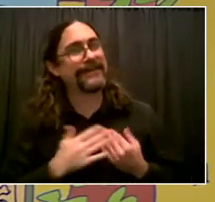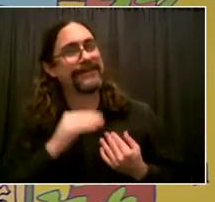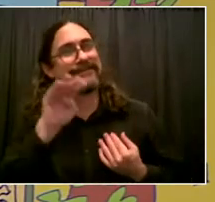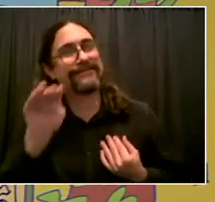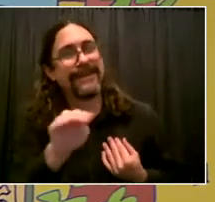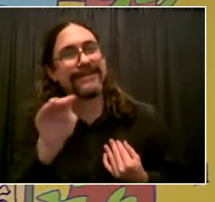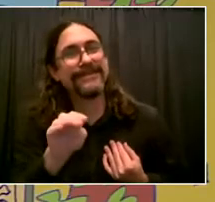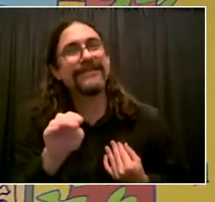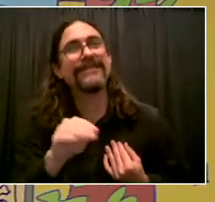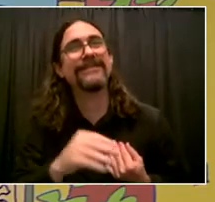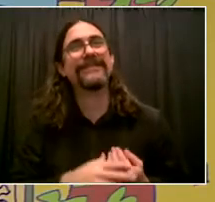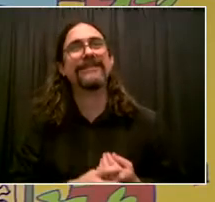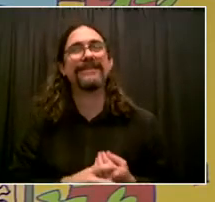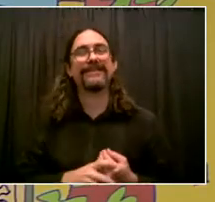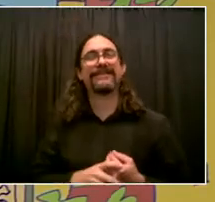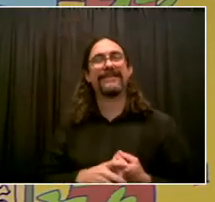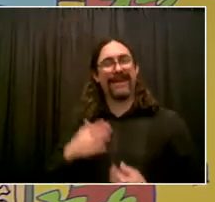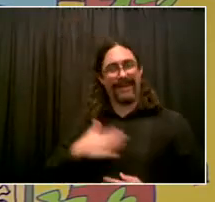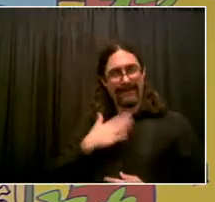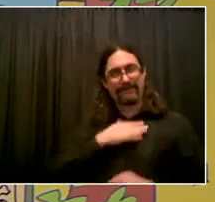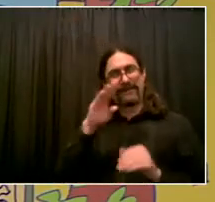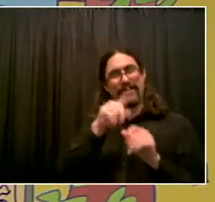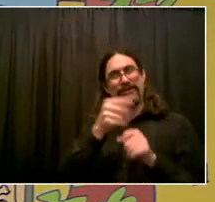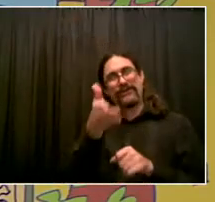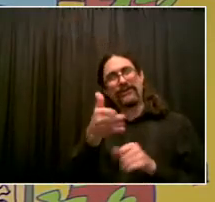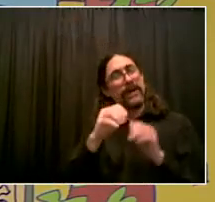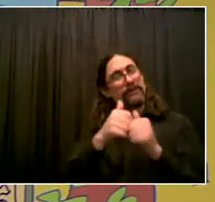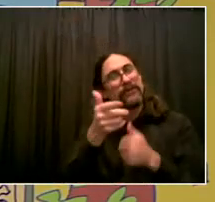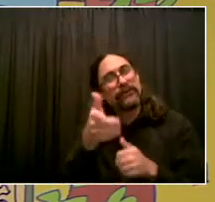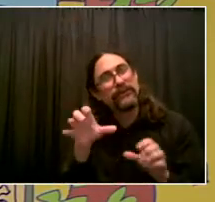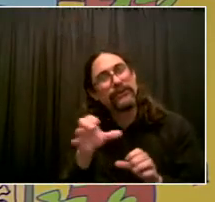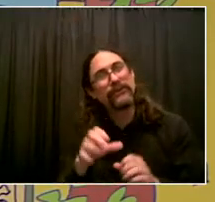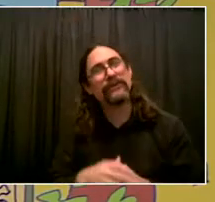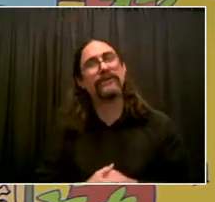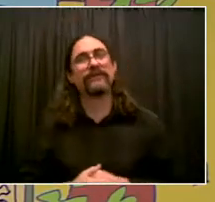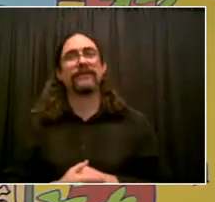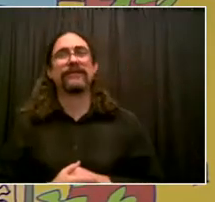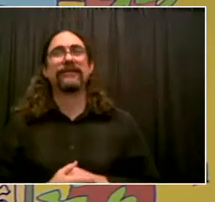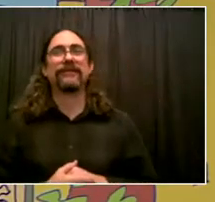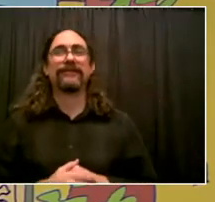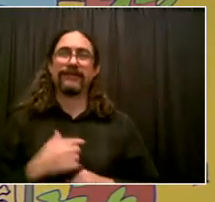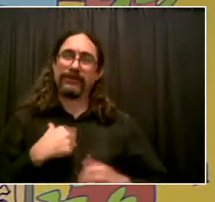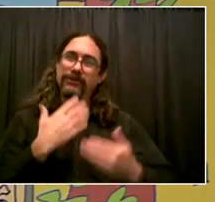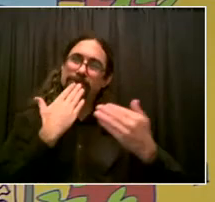Very well, thank you. I appreciate your asking. I hope you're well also. Thank you.